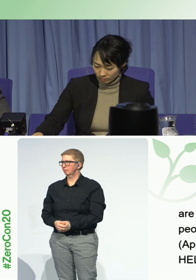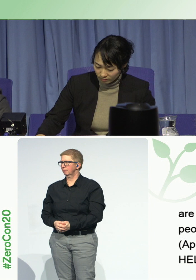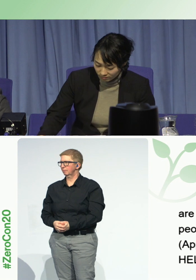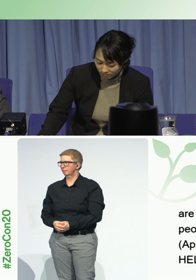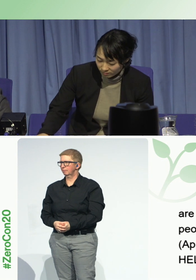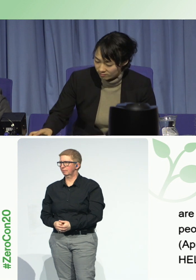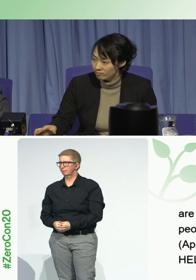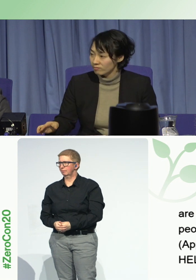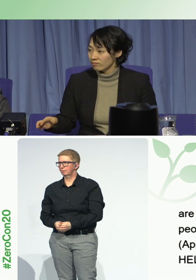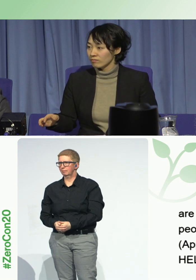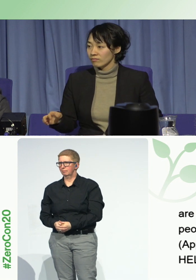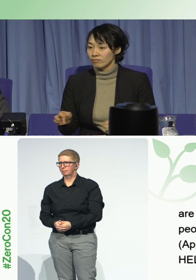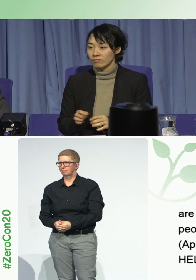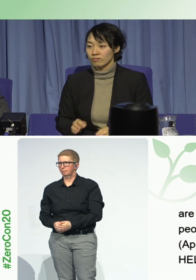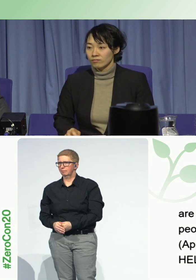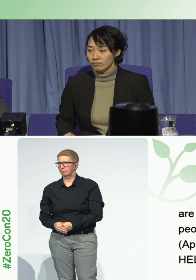Ms. Haider isn't here,